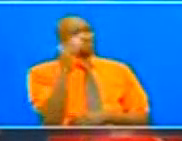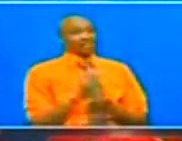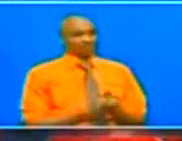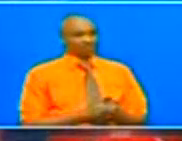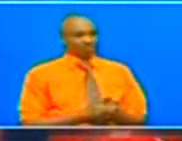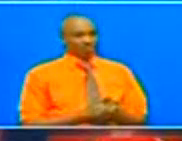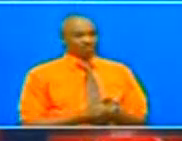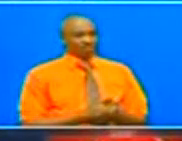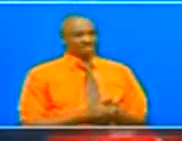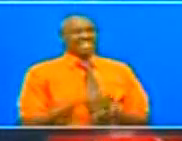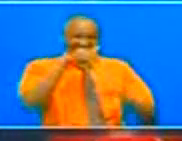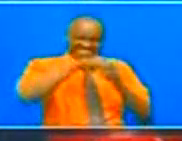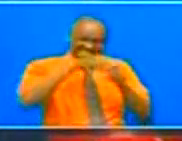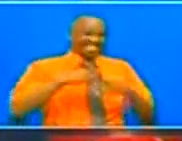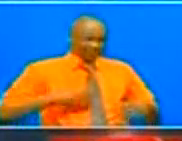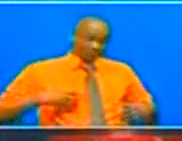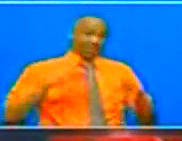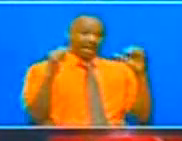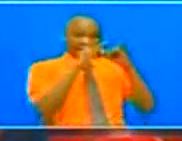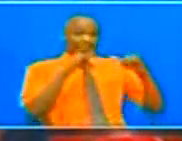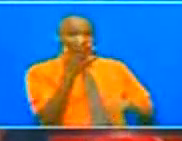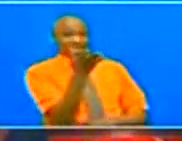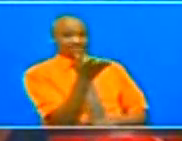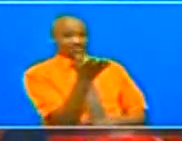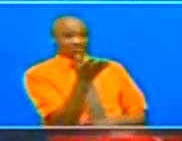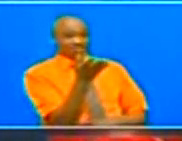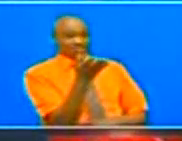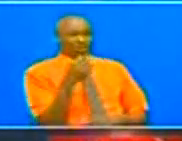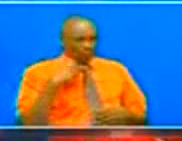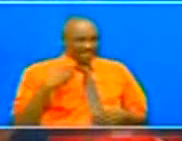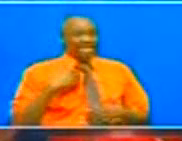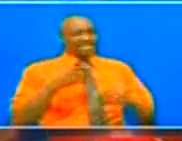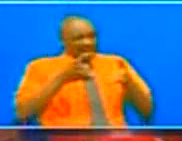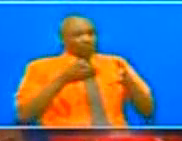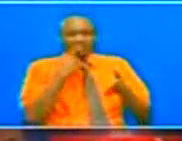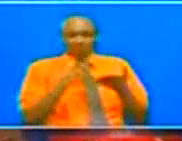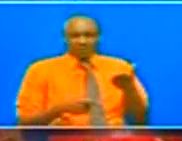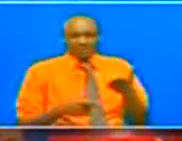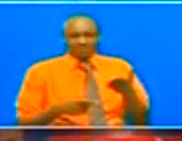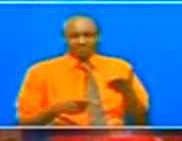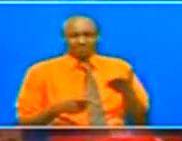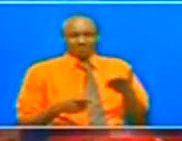number of killings even within the refugee camp. And we have reached a stage where if